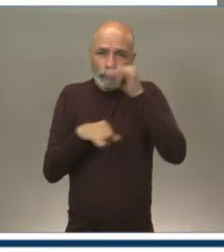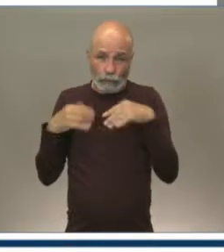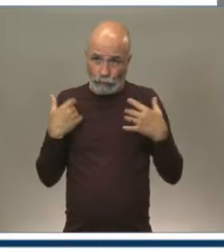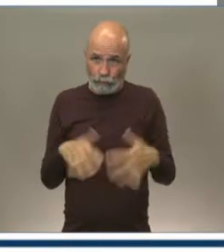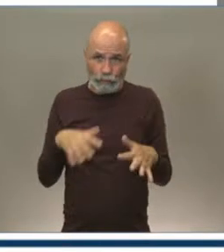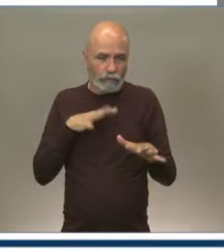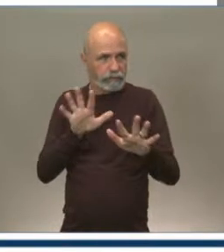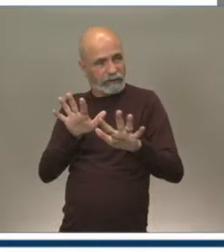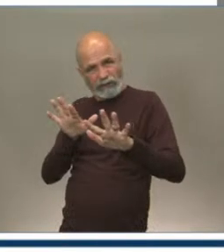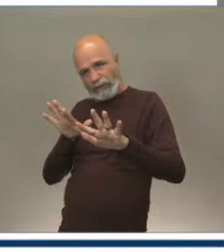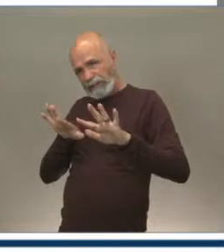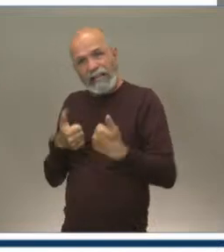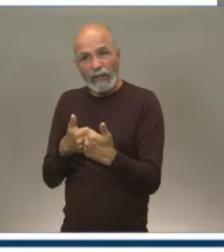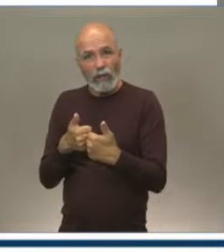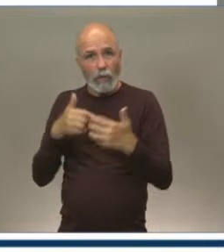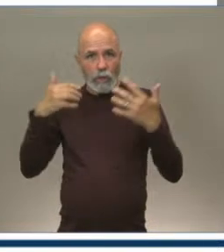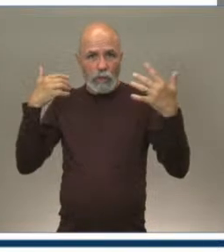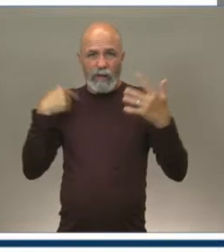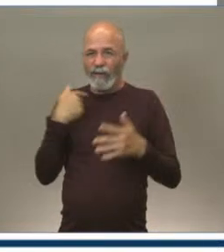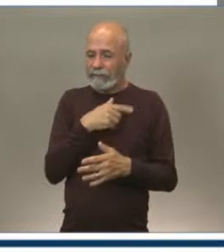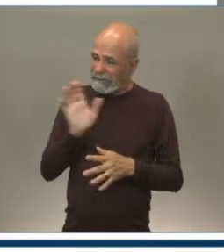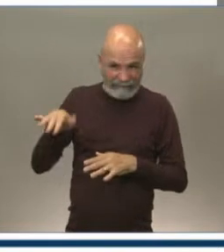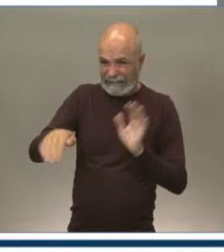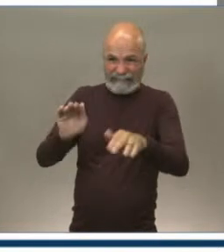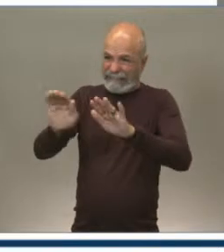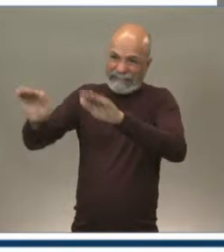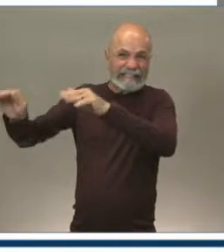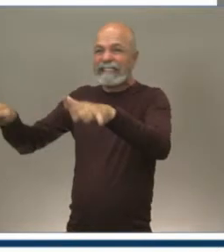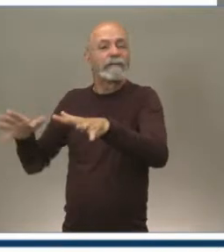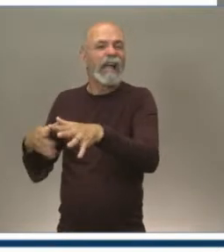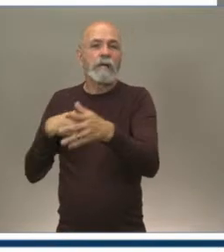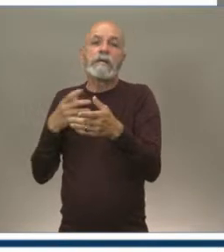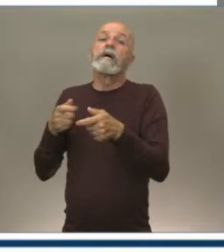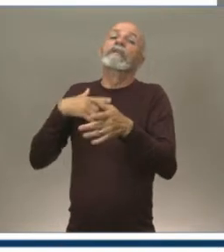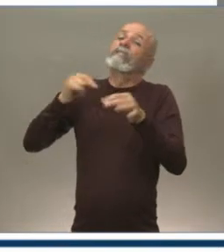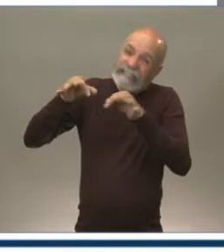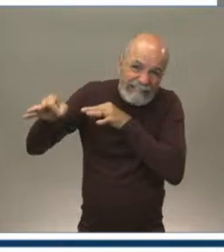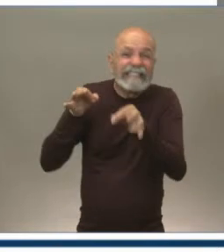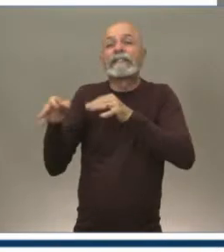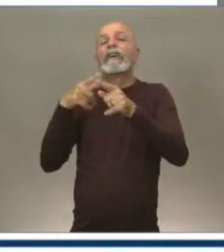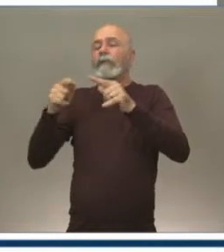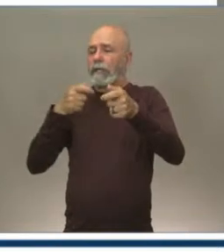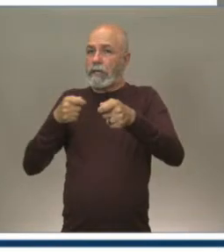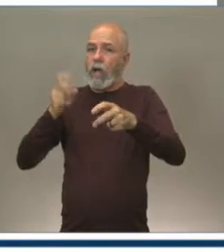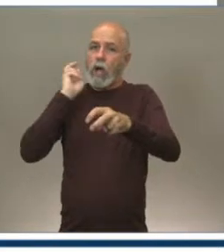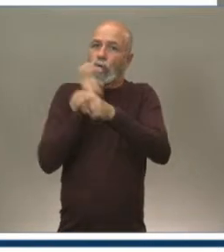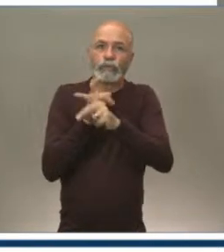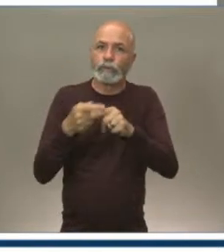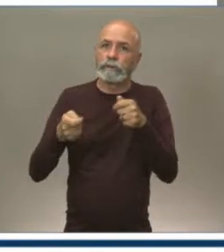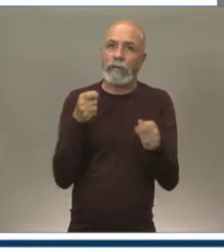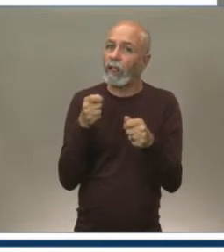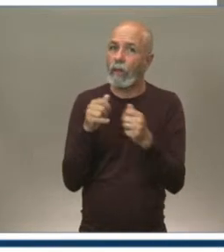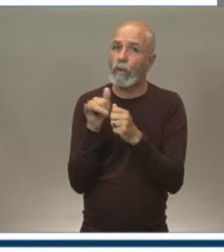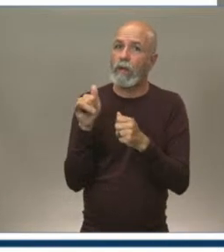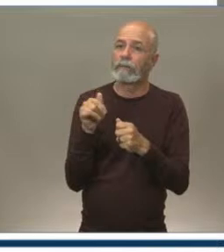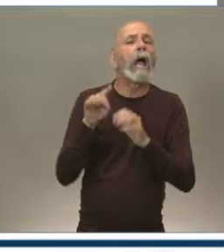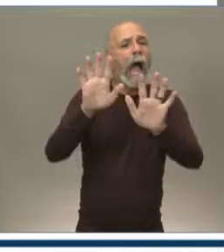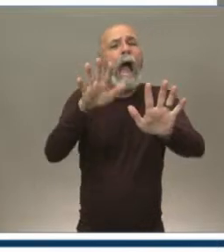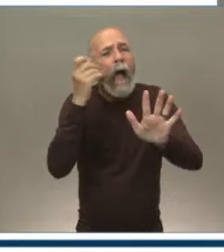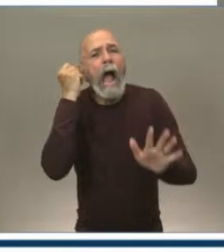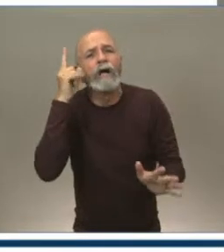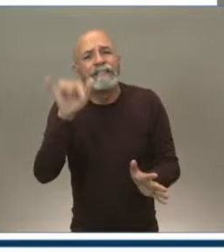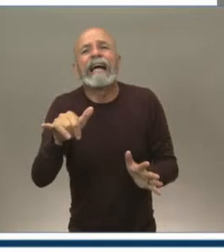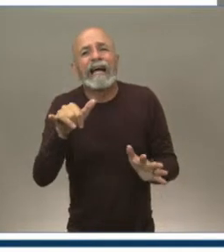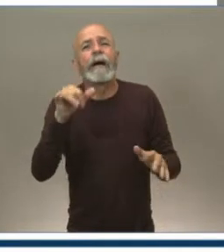hard work to bring it under control. We Nova Scotians need to know that what we're doing is working. but it's really hard work. It